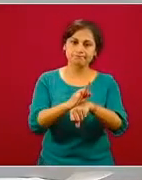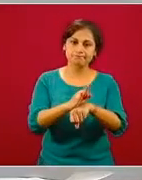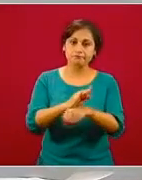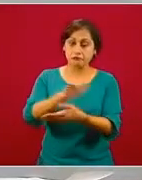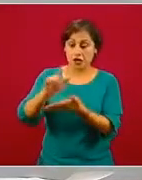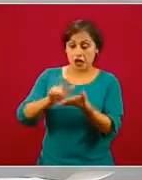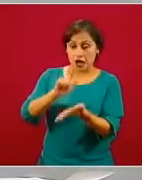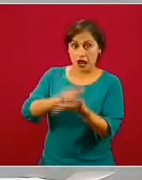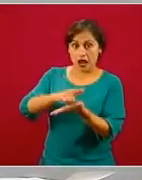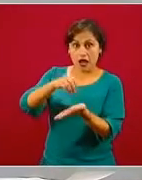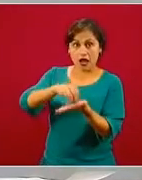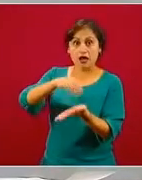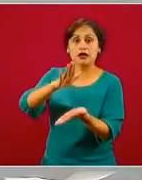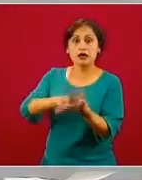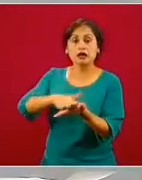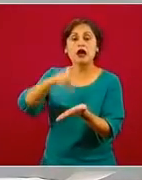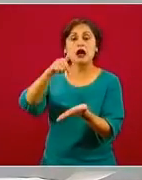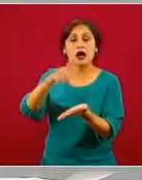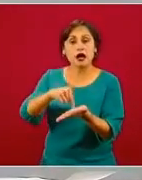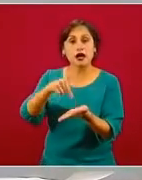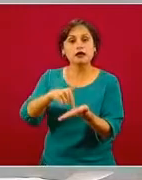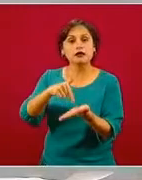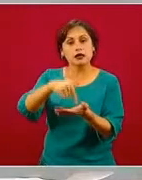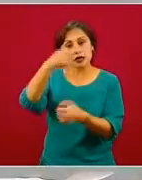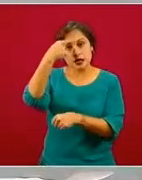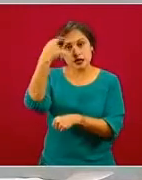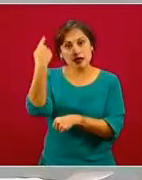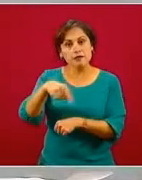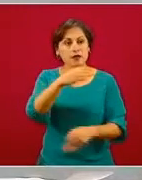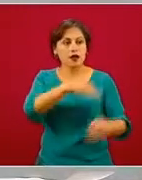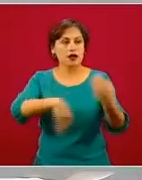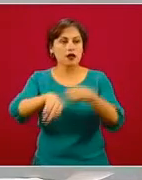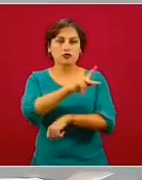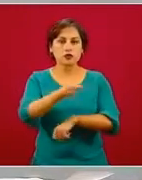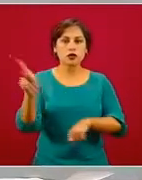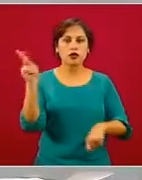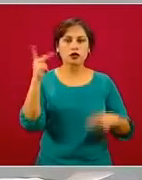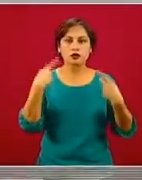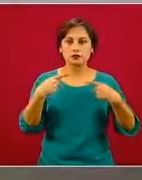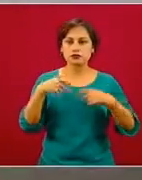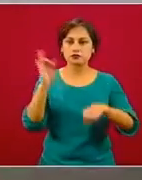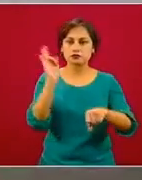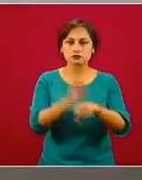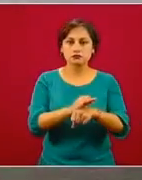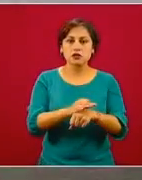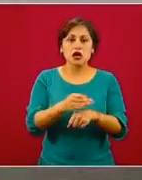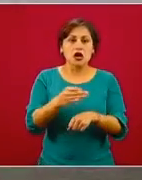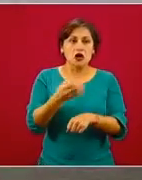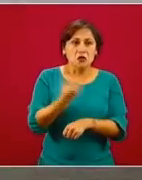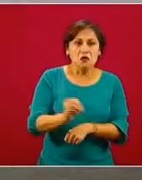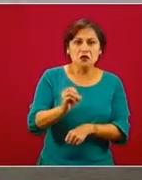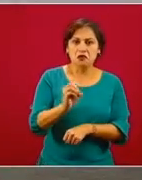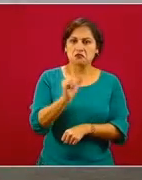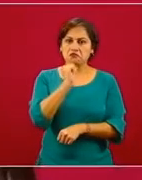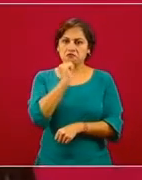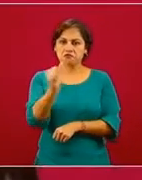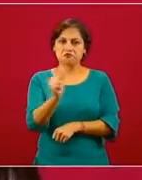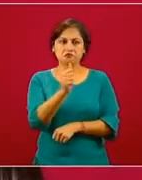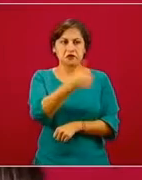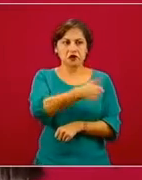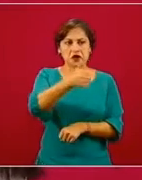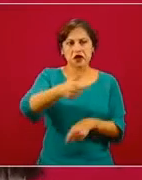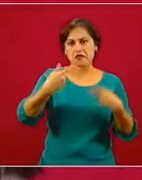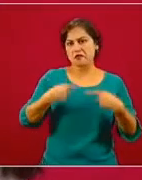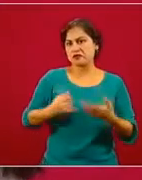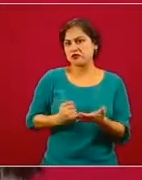the right for gay people to be married and similar liberties. We need to